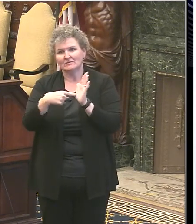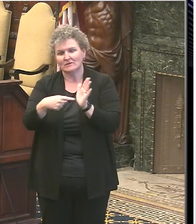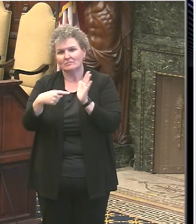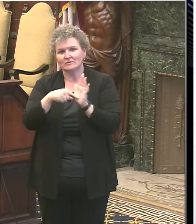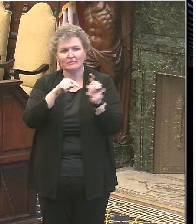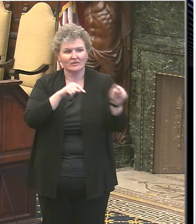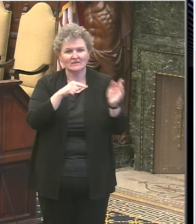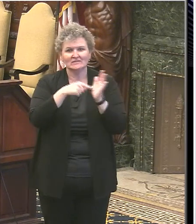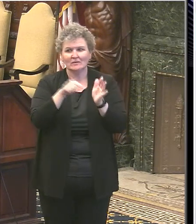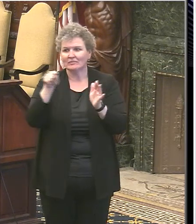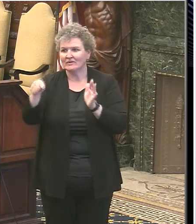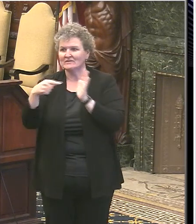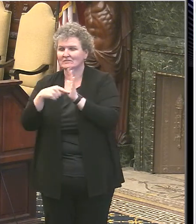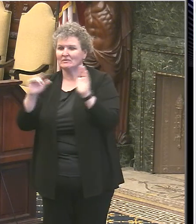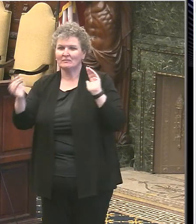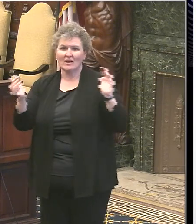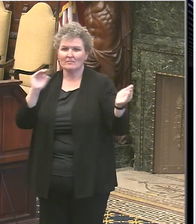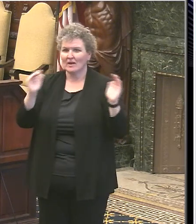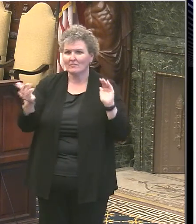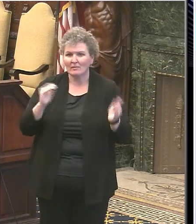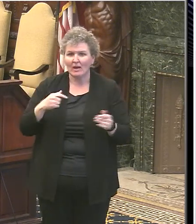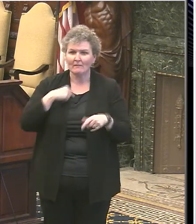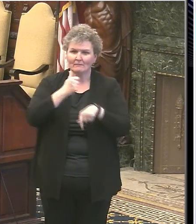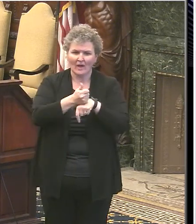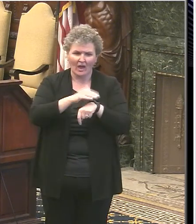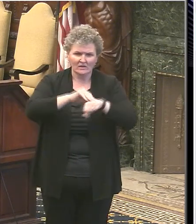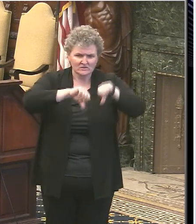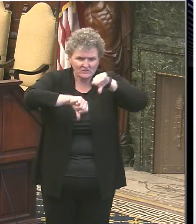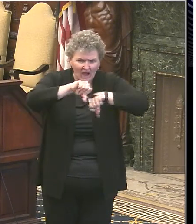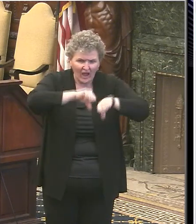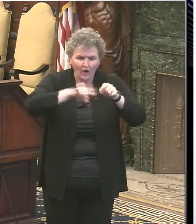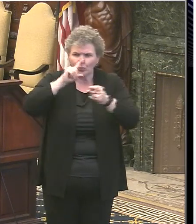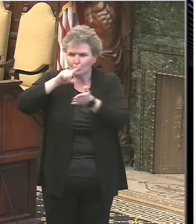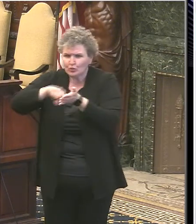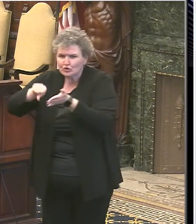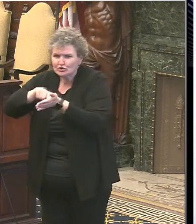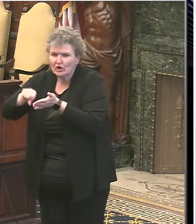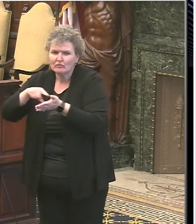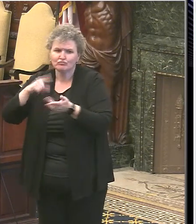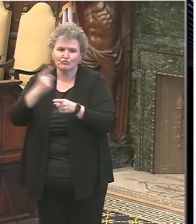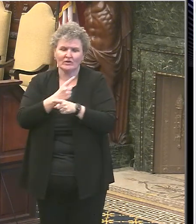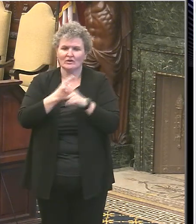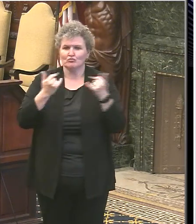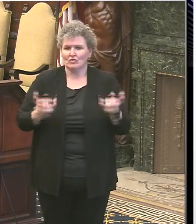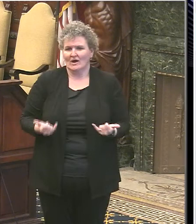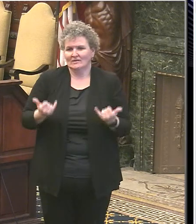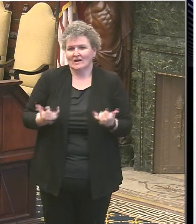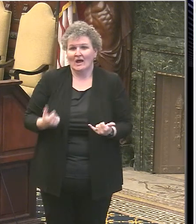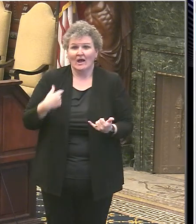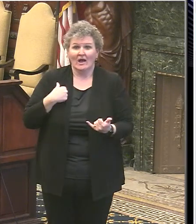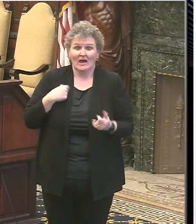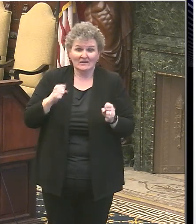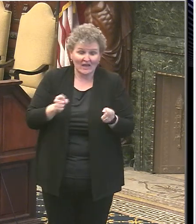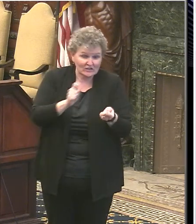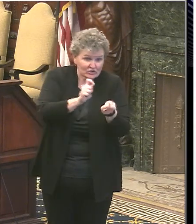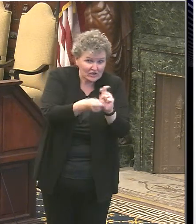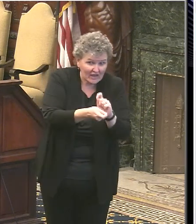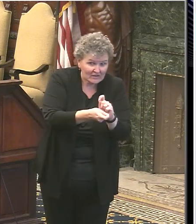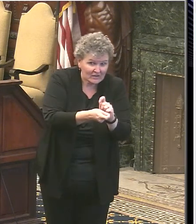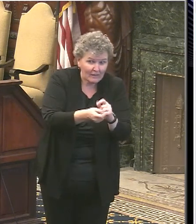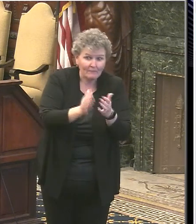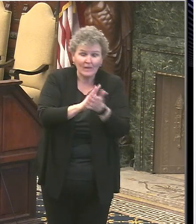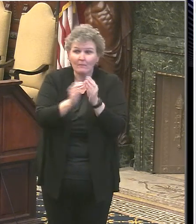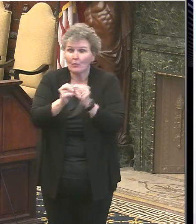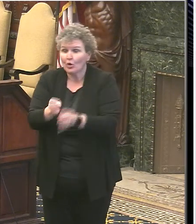think, based on the science and the medicine, what is the appropriate thing to do at this particular time. It could change. It could get stricter. It